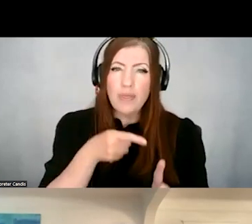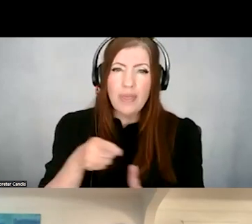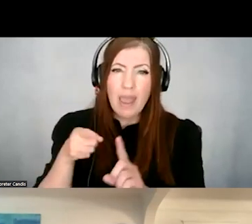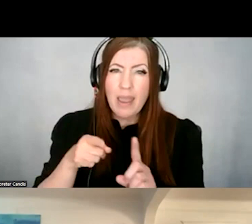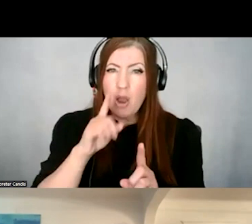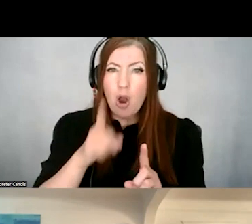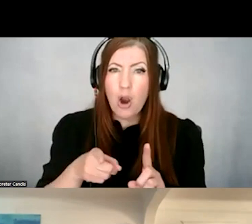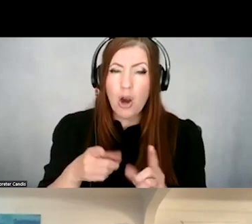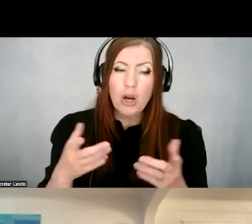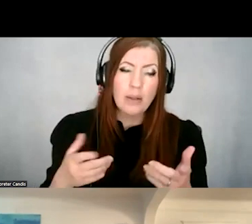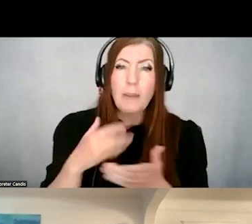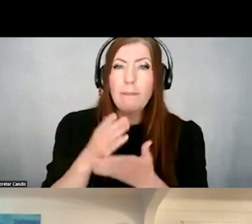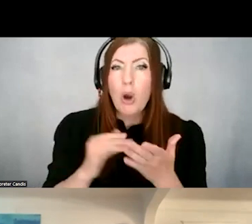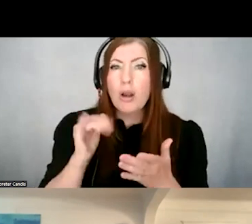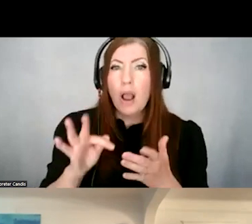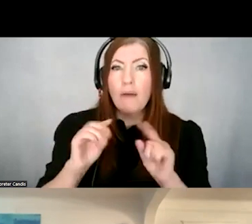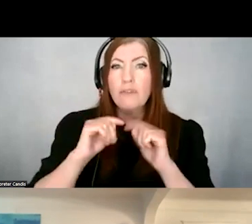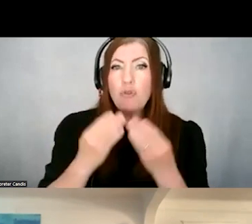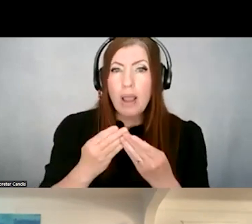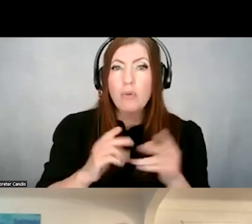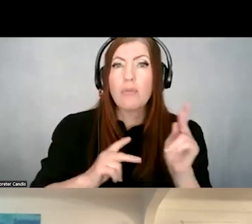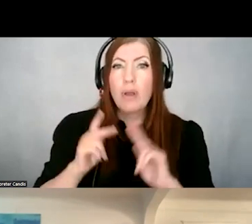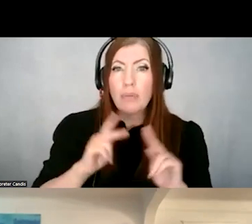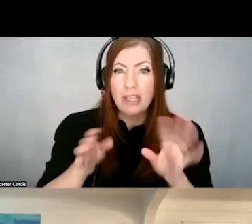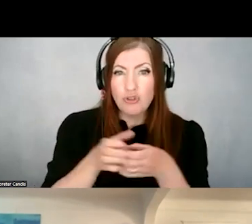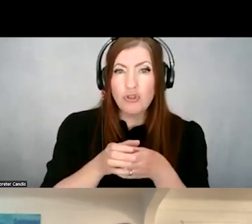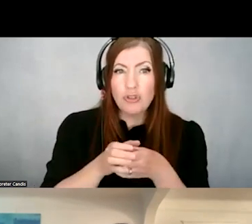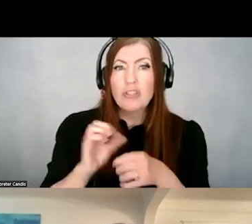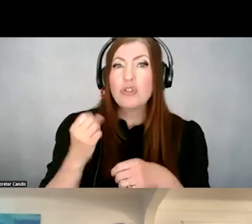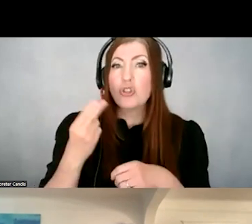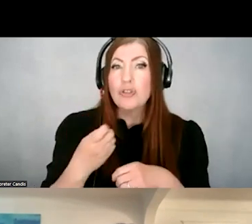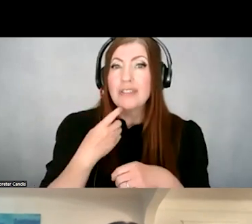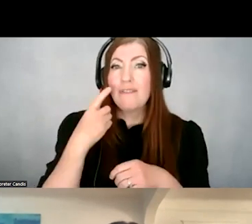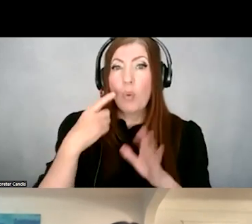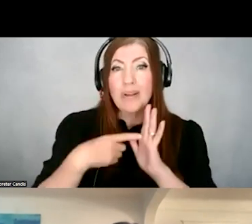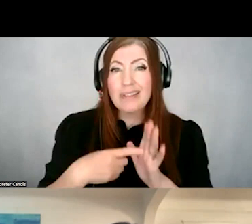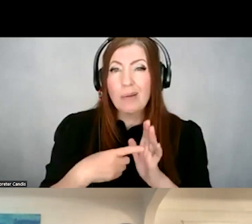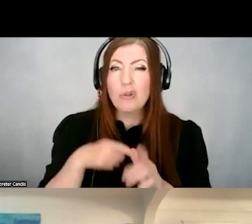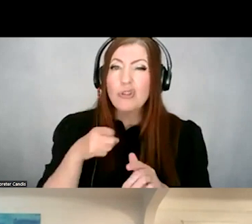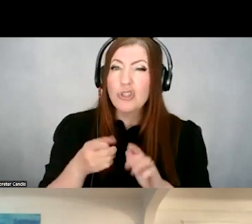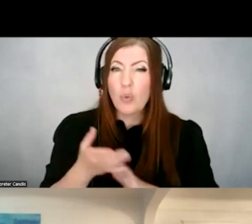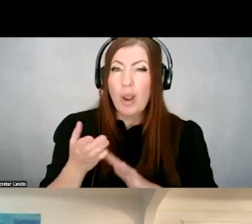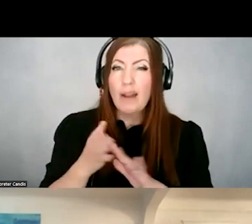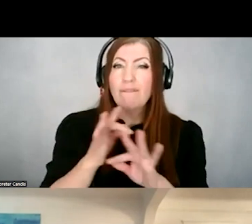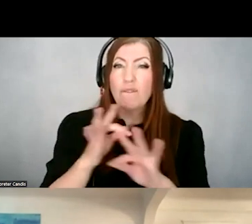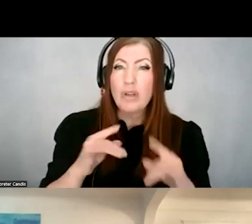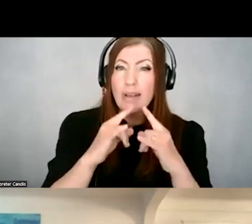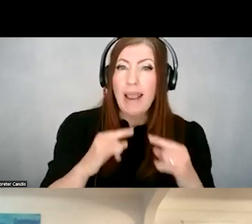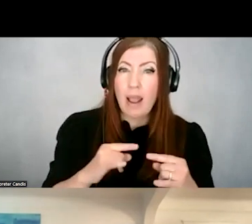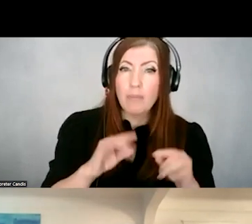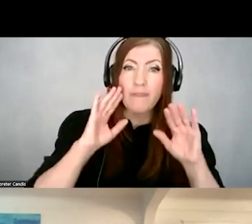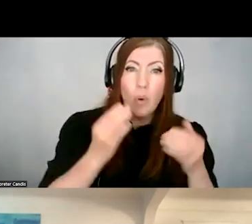are part of tribal populations. And she said, for example, she ran free camps that focused on both psychology